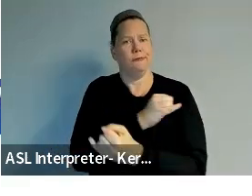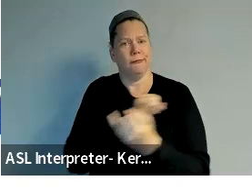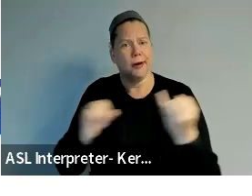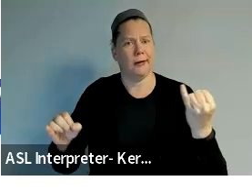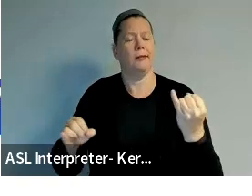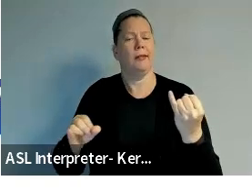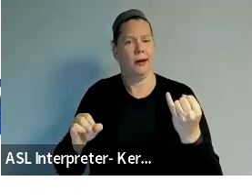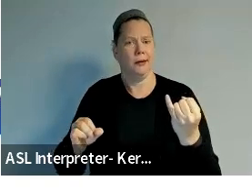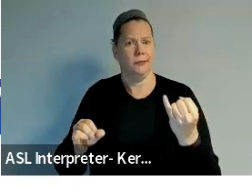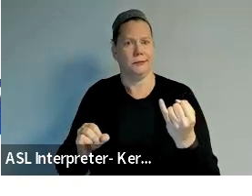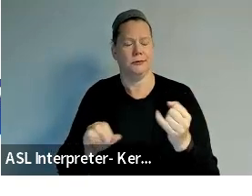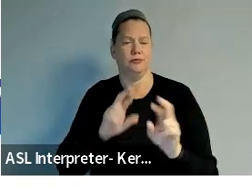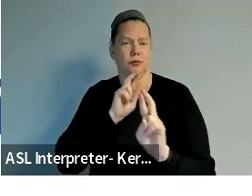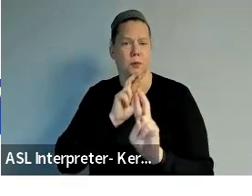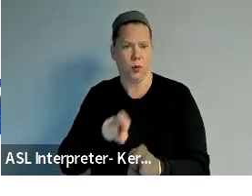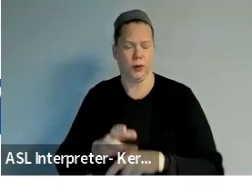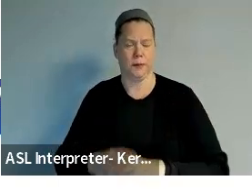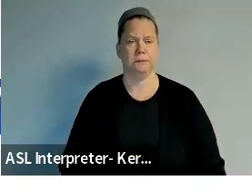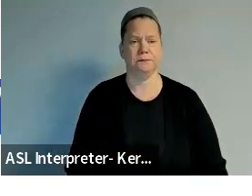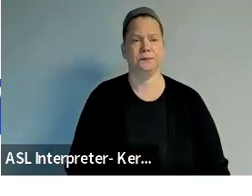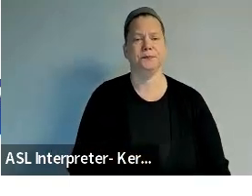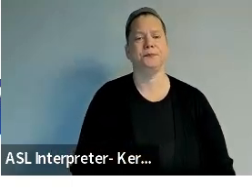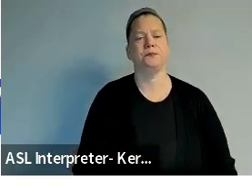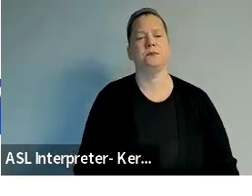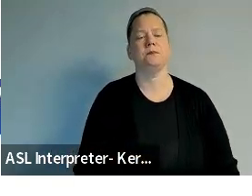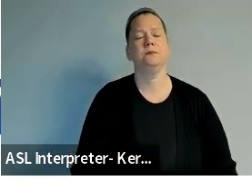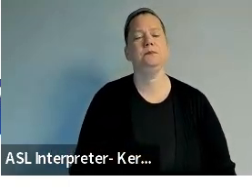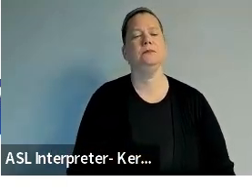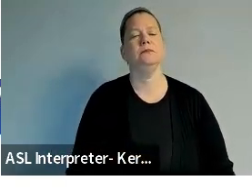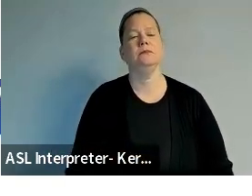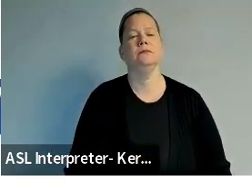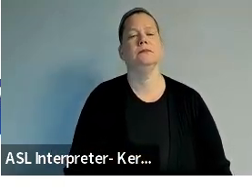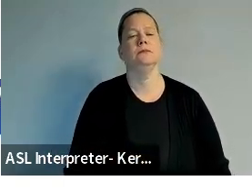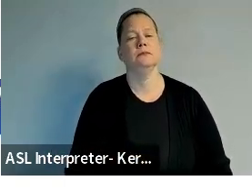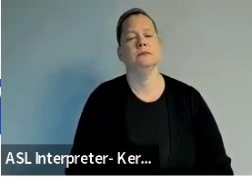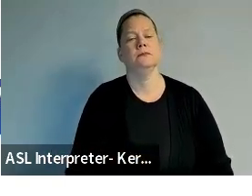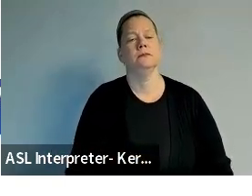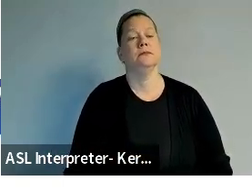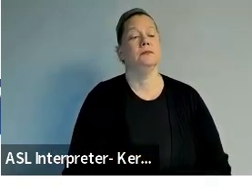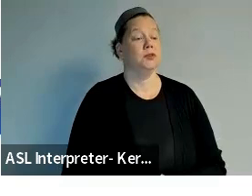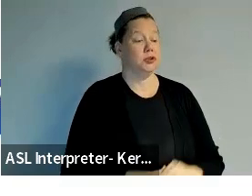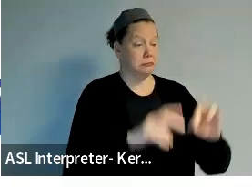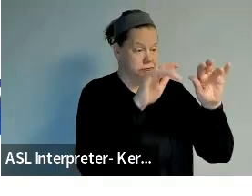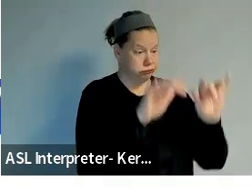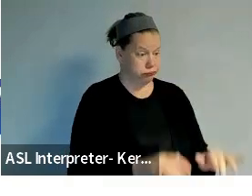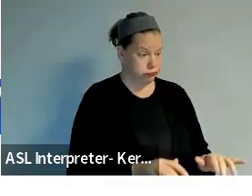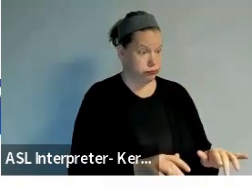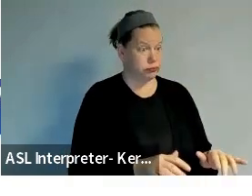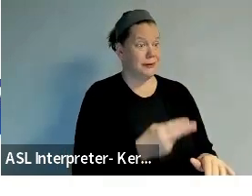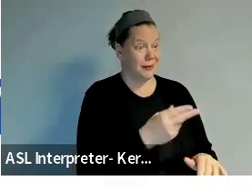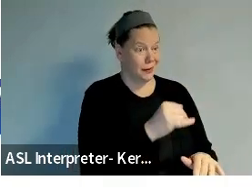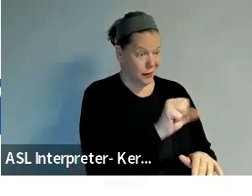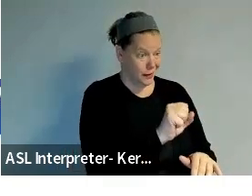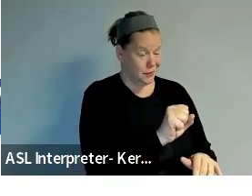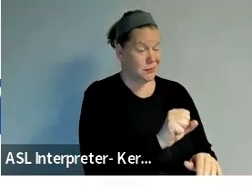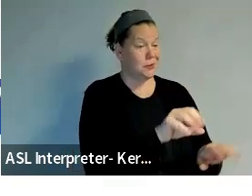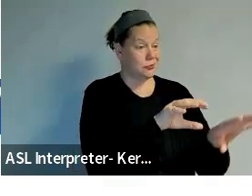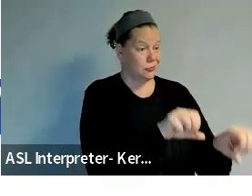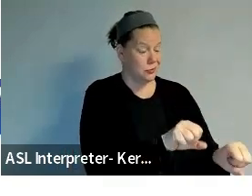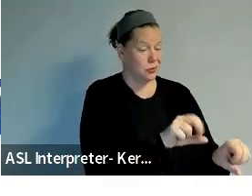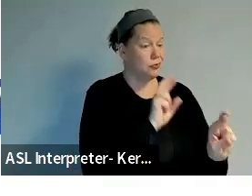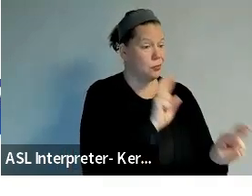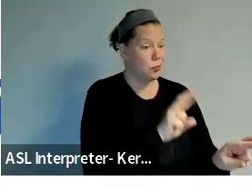role approves the restraint report and finalizes the restraint manager review, the